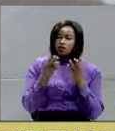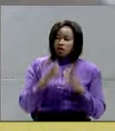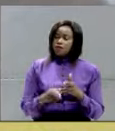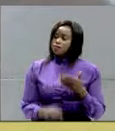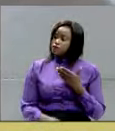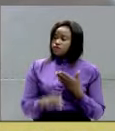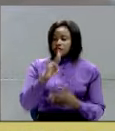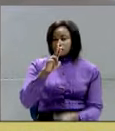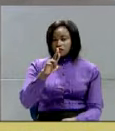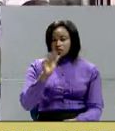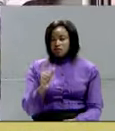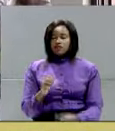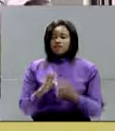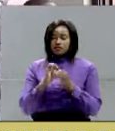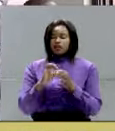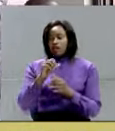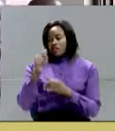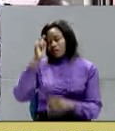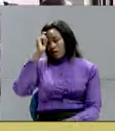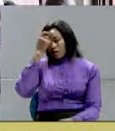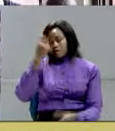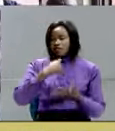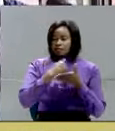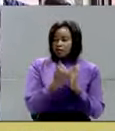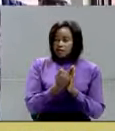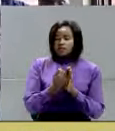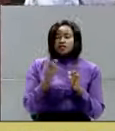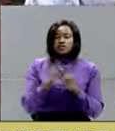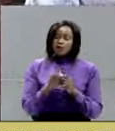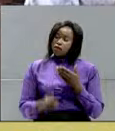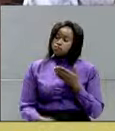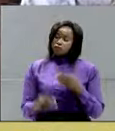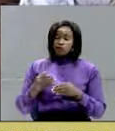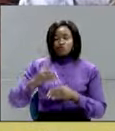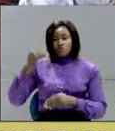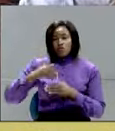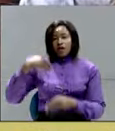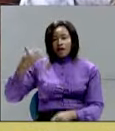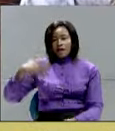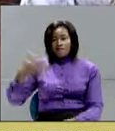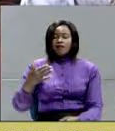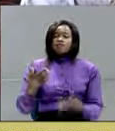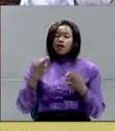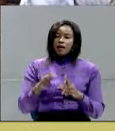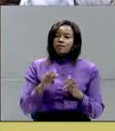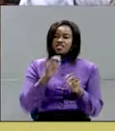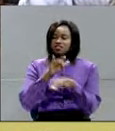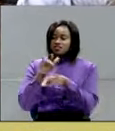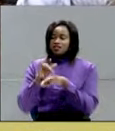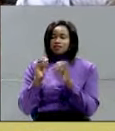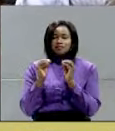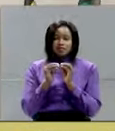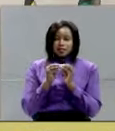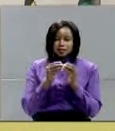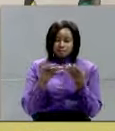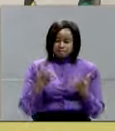in collaboration with other government agencies situated at the border, regularly conduct sensitization meetings. The